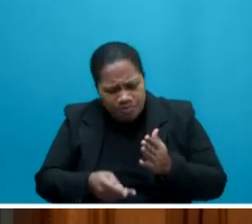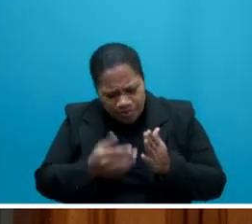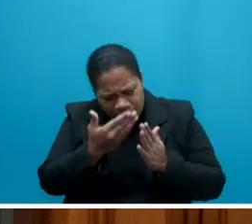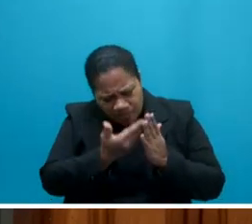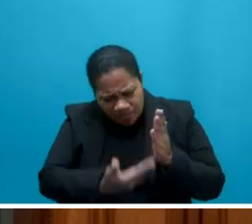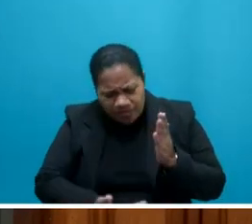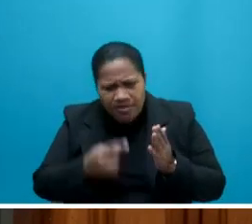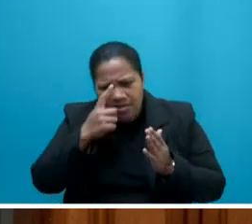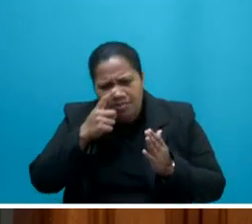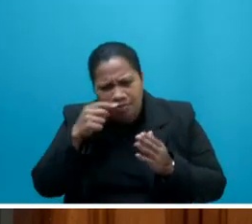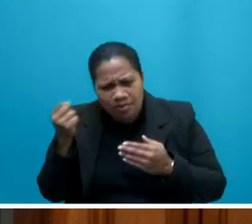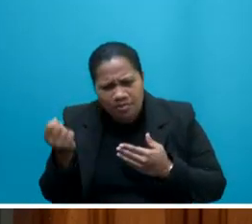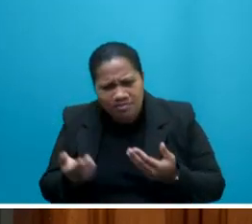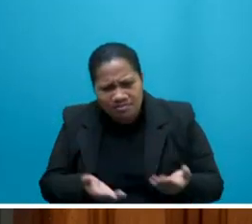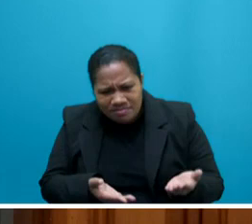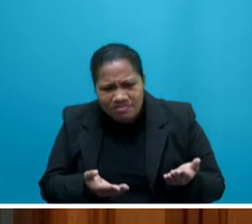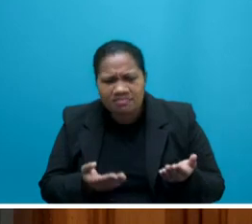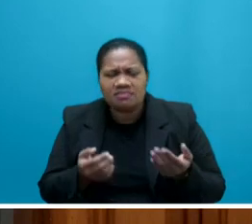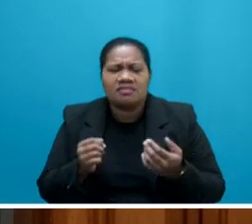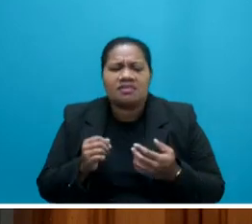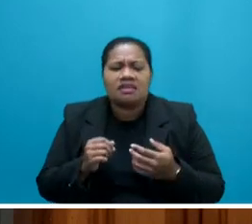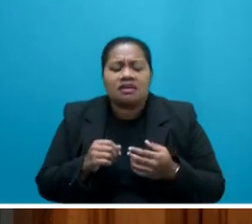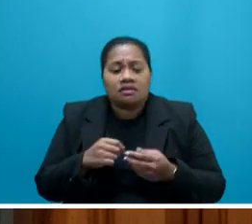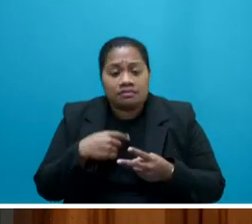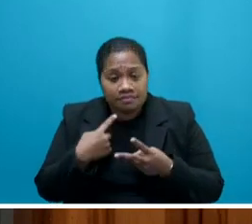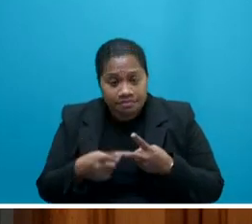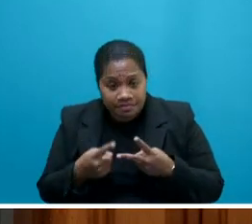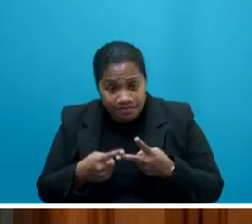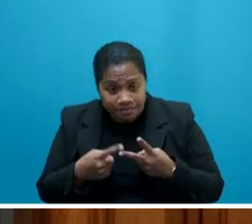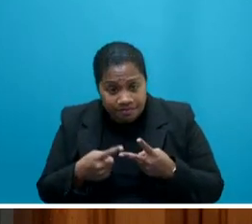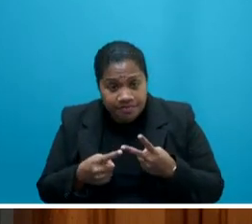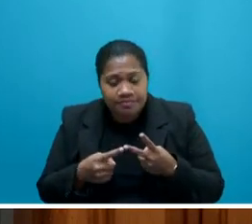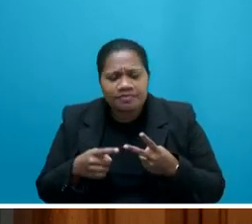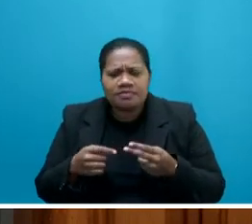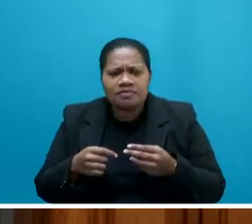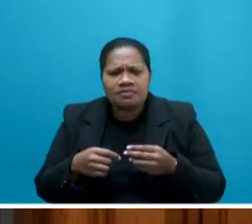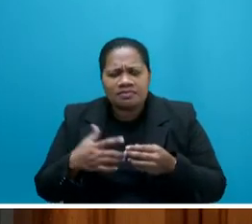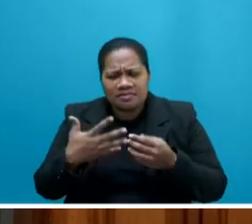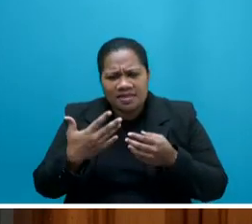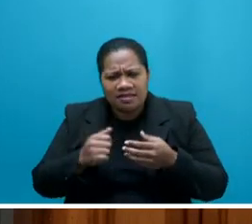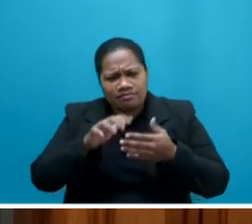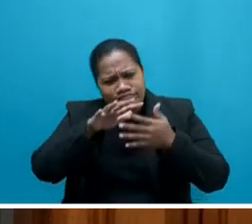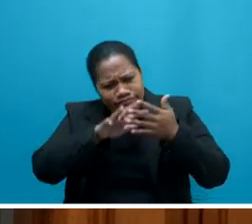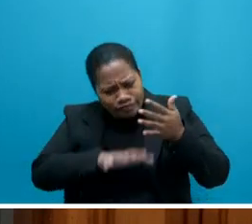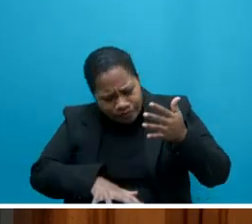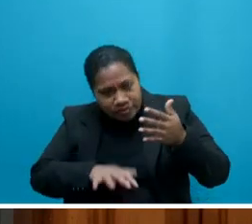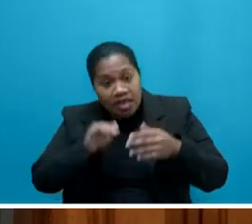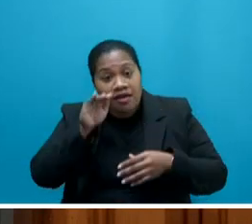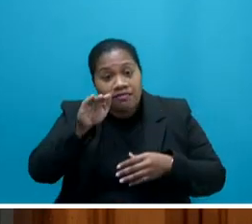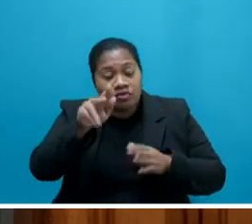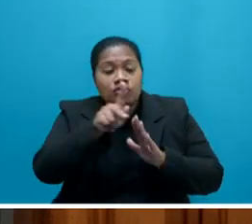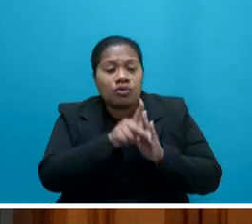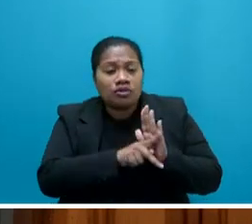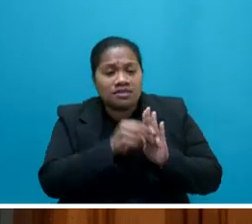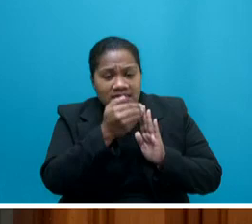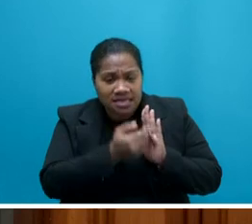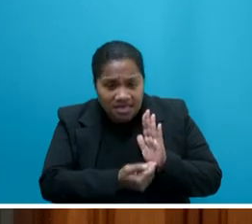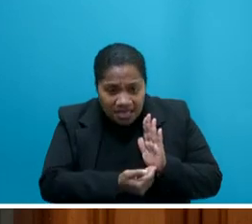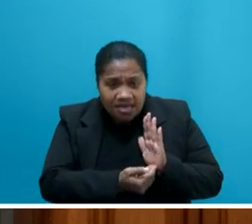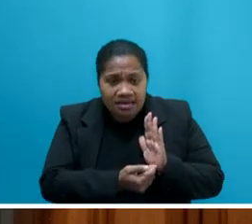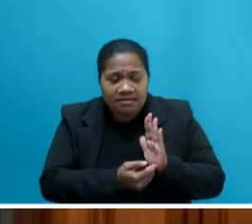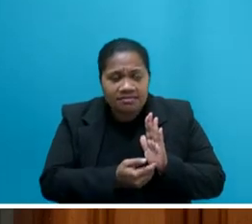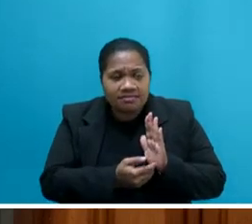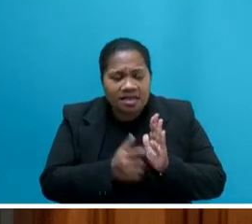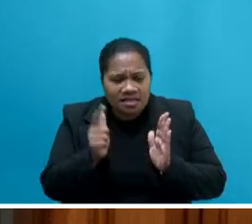people. Two, it gives an outline of what are the future policy and legislative agenda and direction of the government